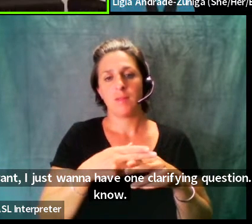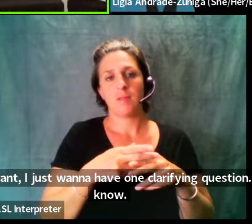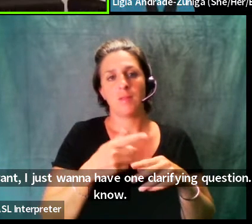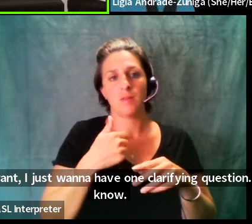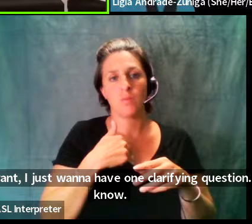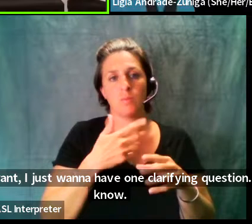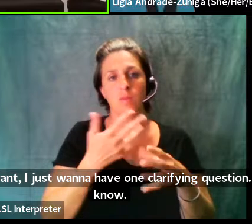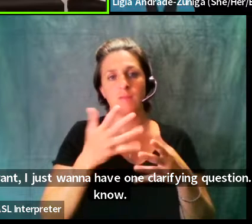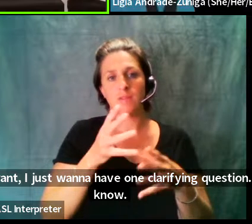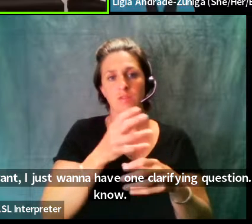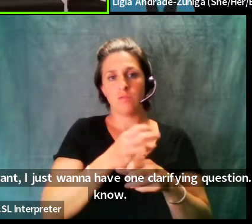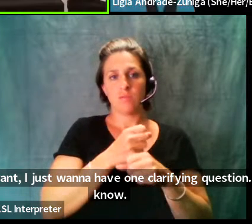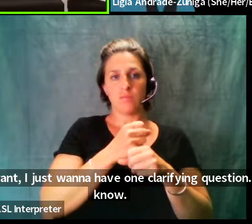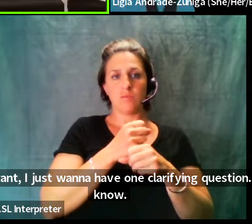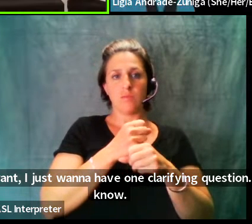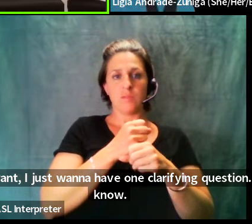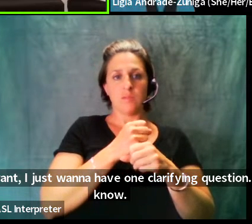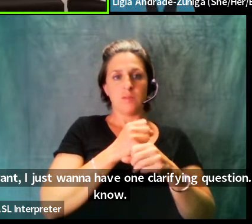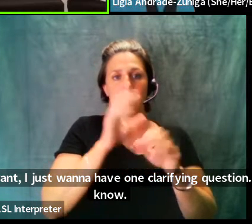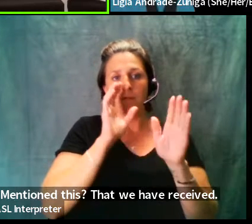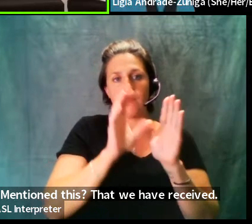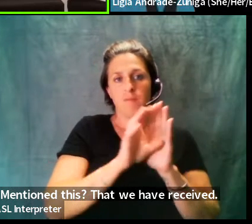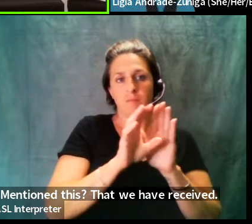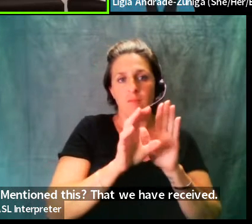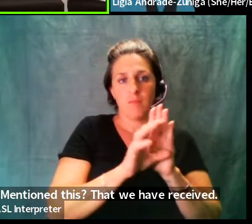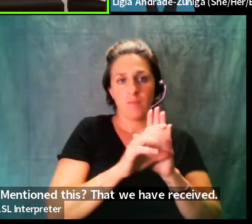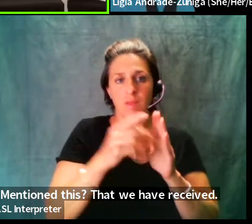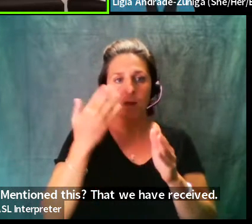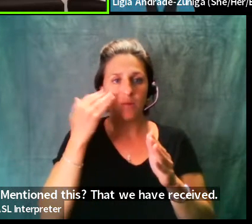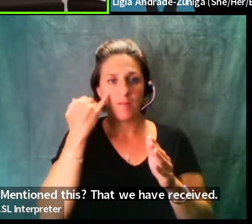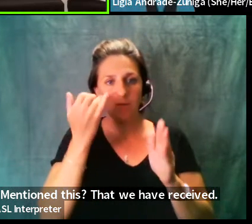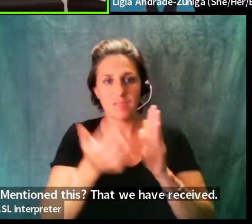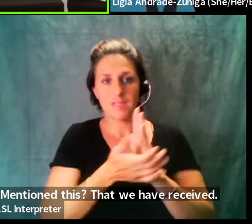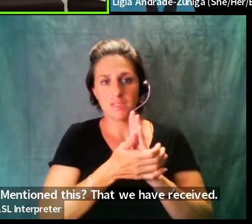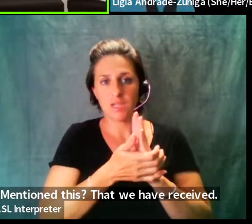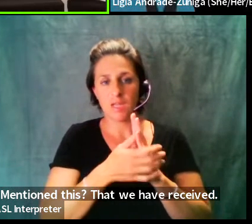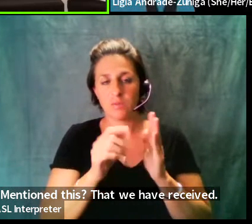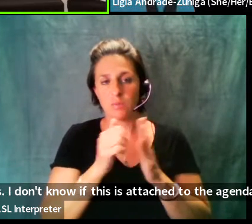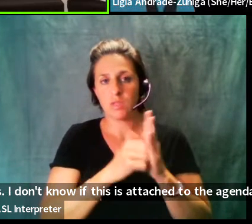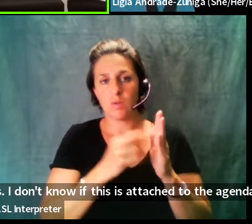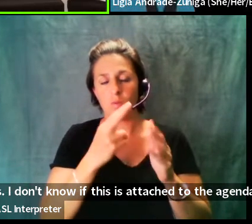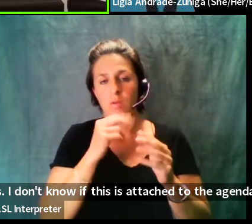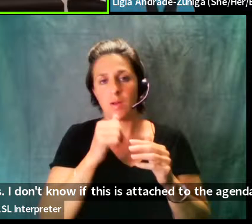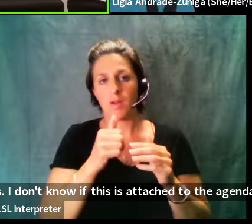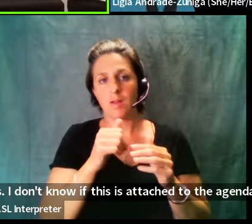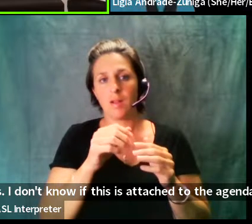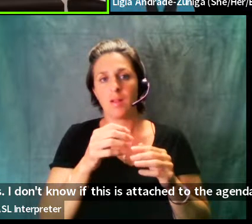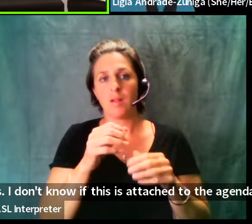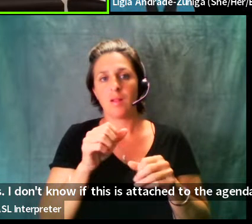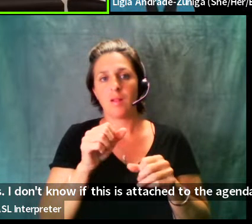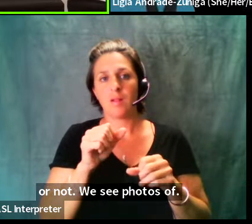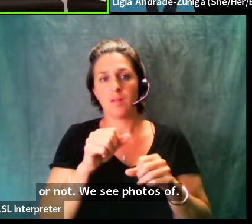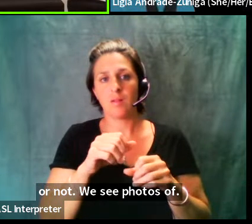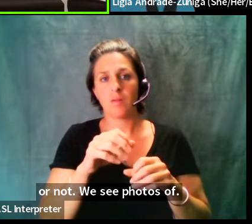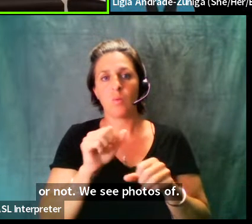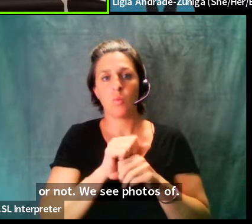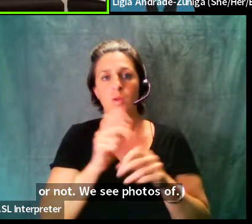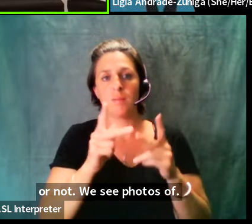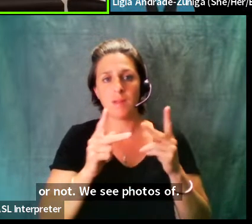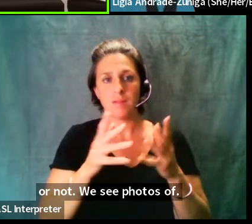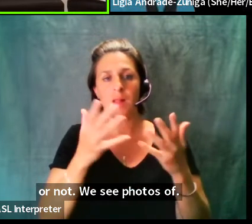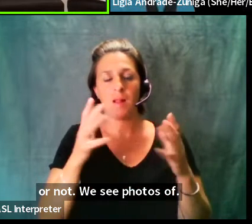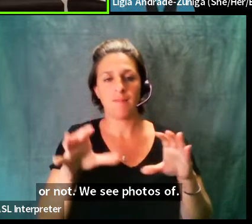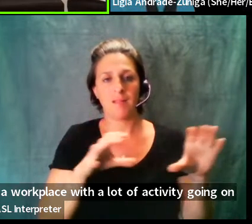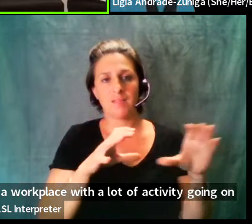received photos. I don't know if this is attached to the agenda or not. But we received photos of a workplace with a lot of activity going on,